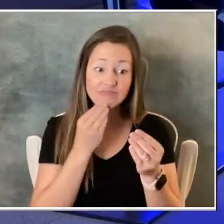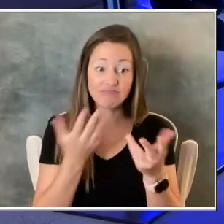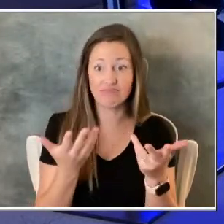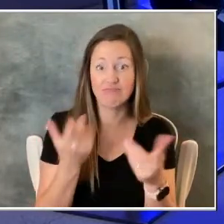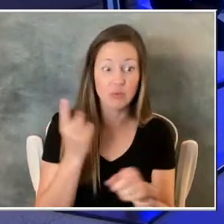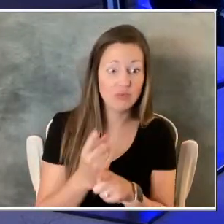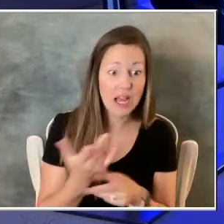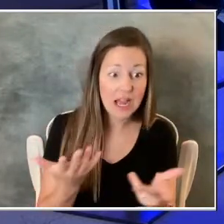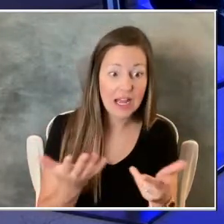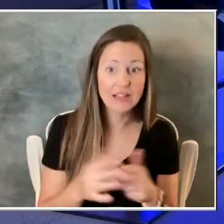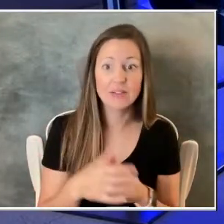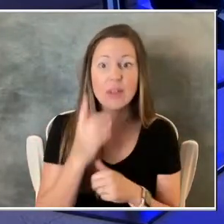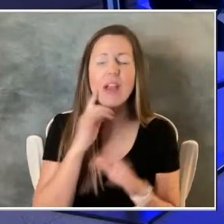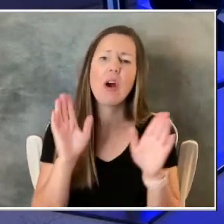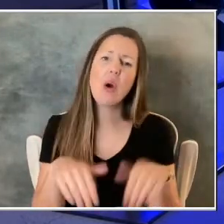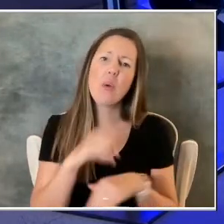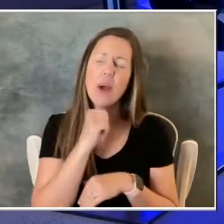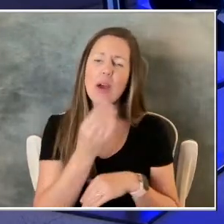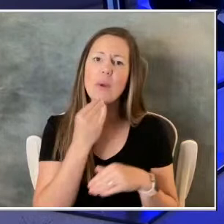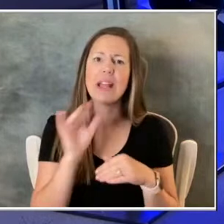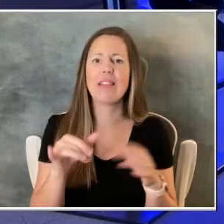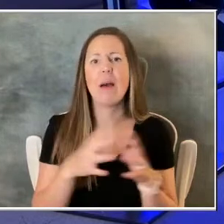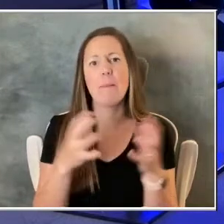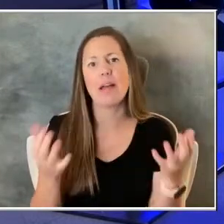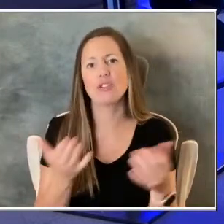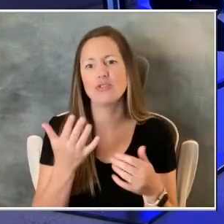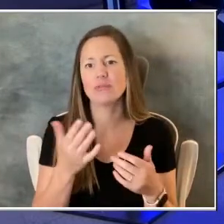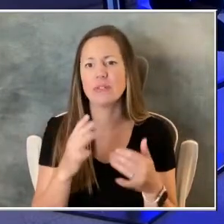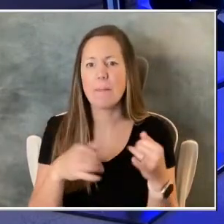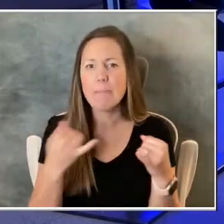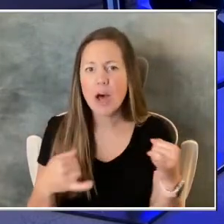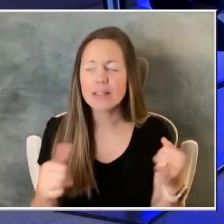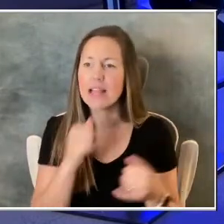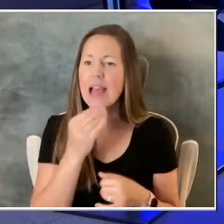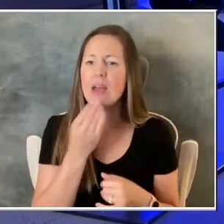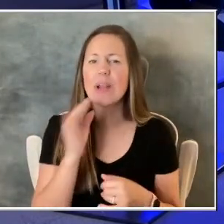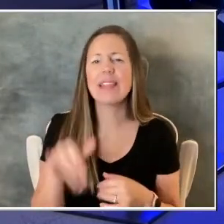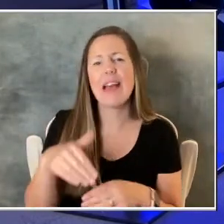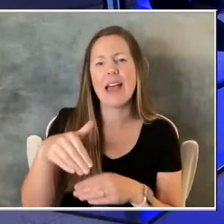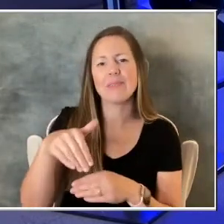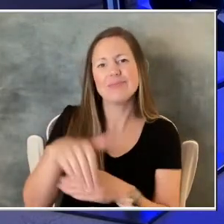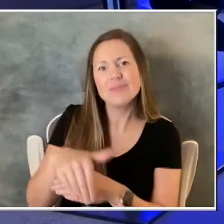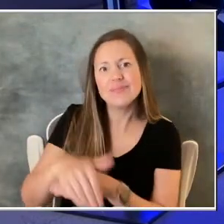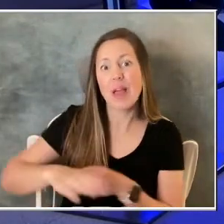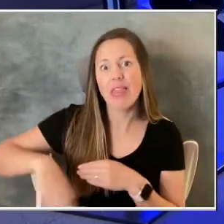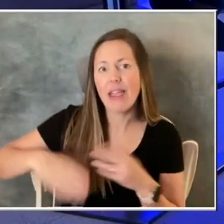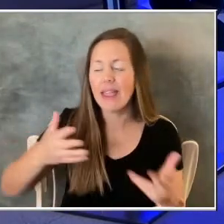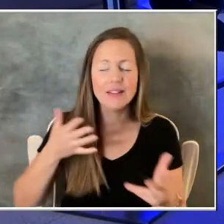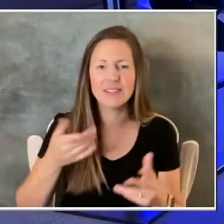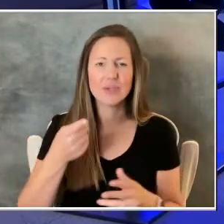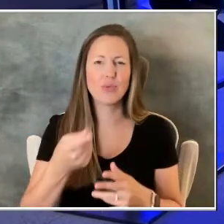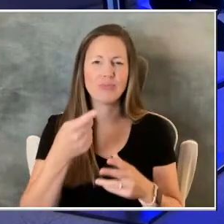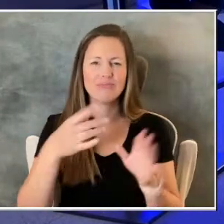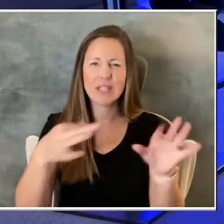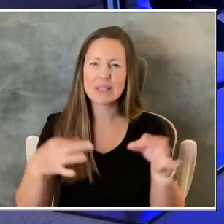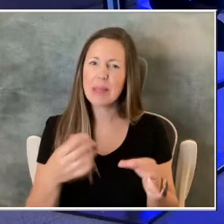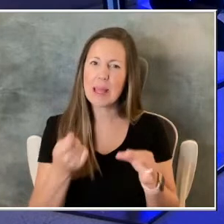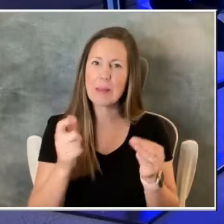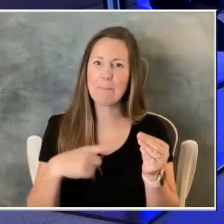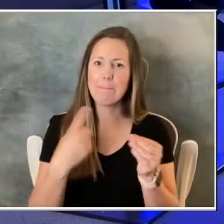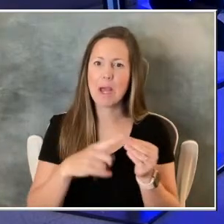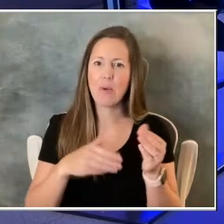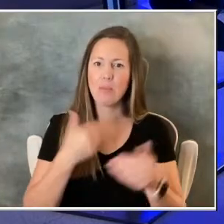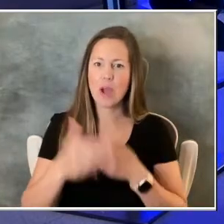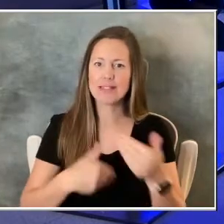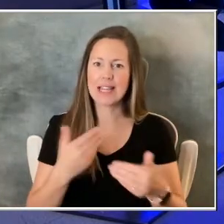well, I don't eat that much pasta, or, you know, I don't eat that late at night. So tell us a little bit about the process and how she's doing and